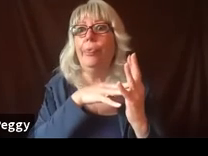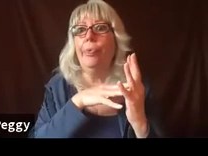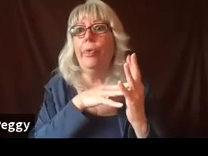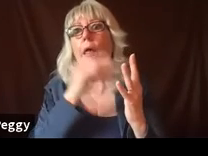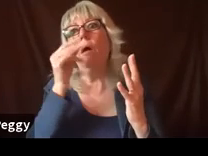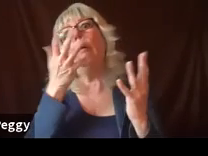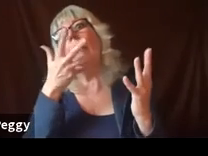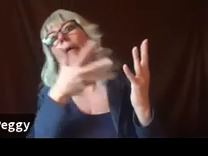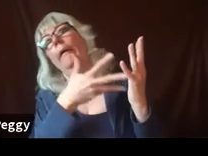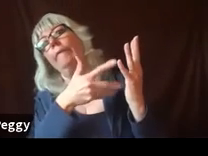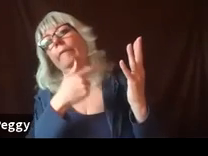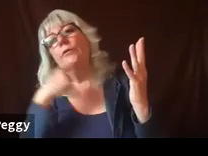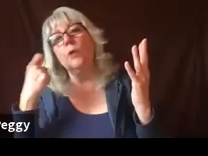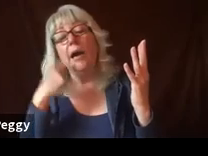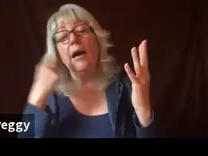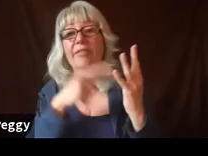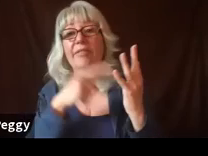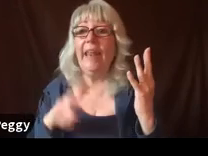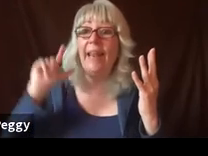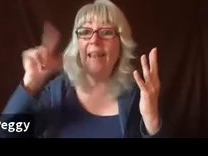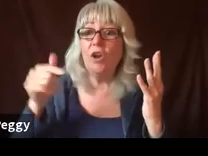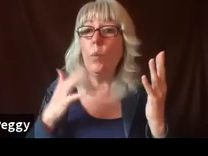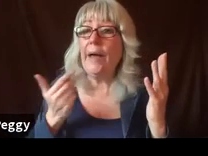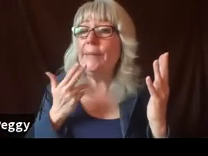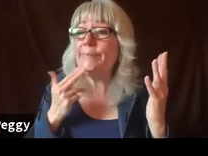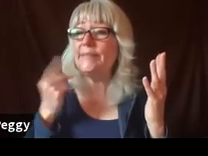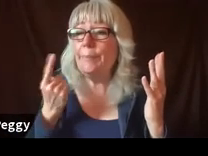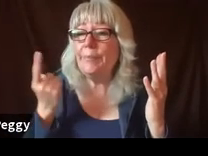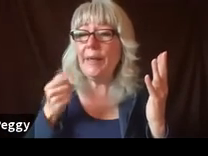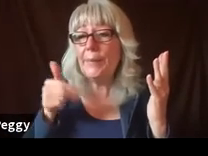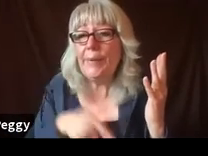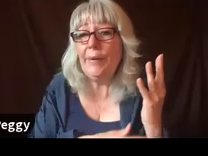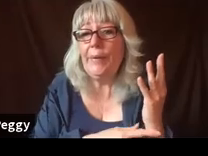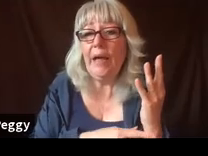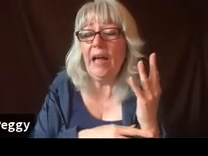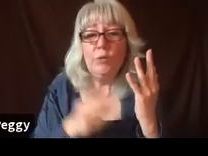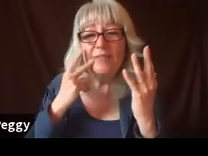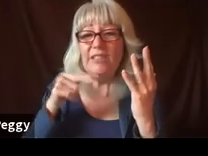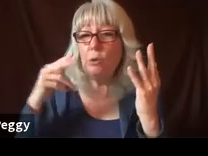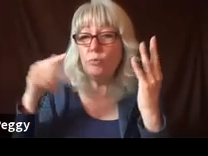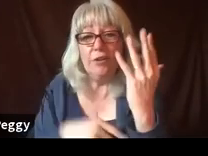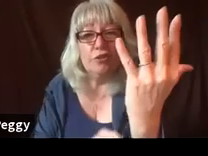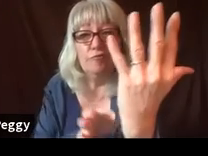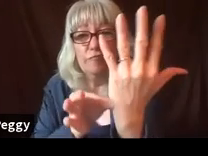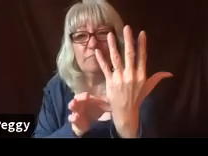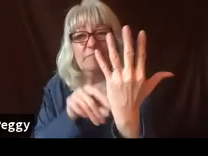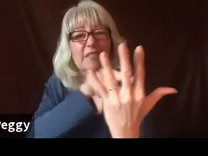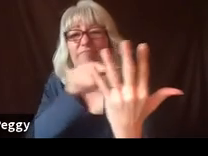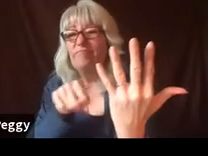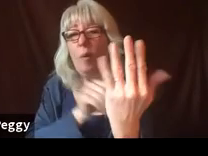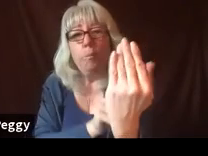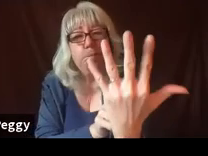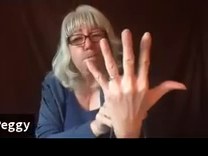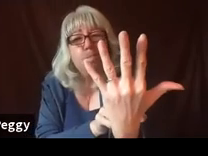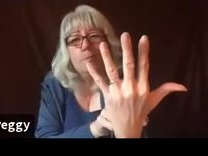will be all screwed up, and then you'll go try to use the brush on your watercolor and it'll look like this and it won't come back together as a point. So